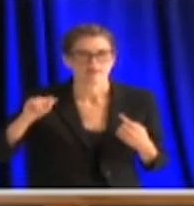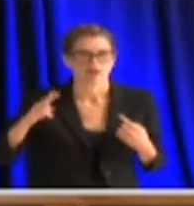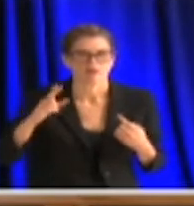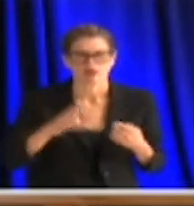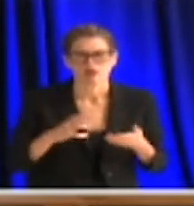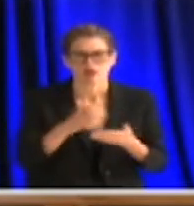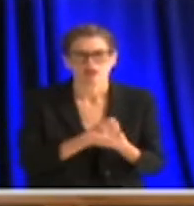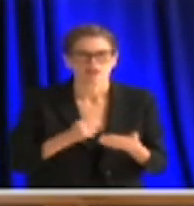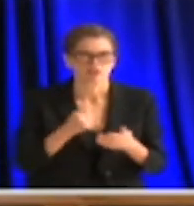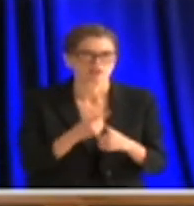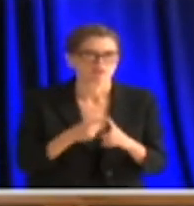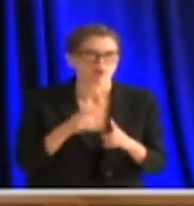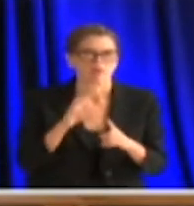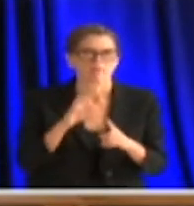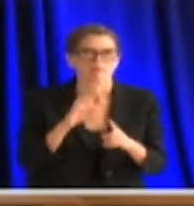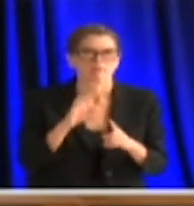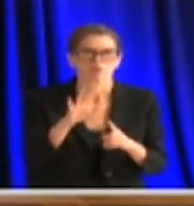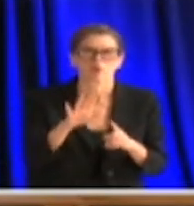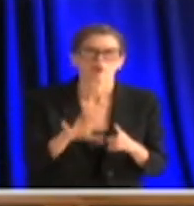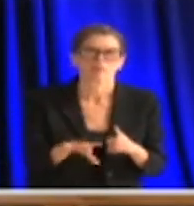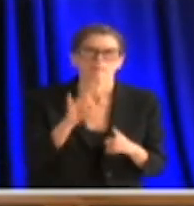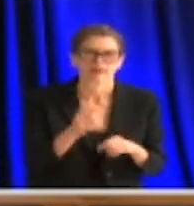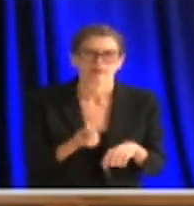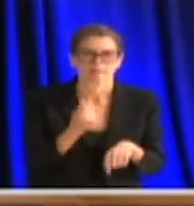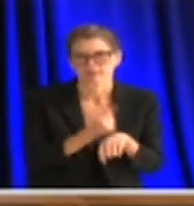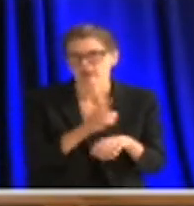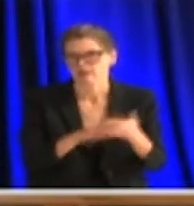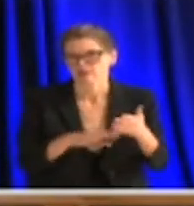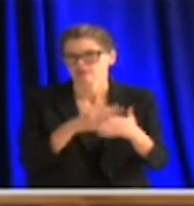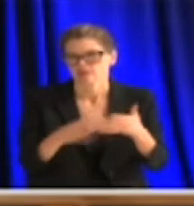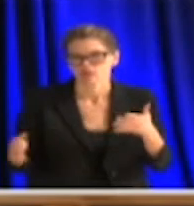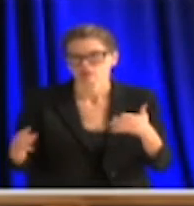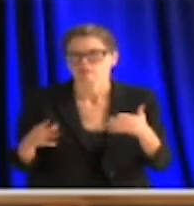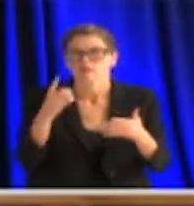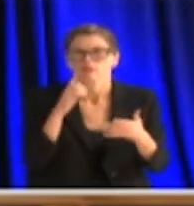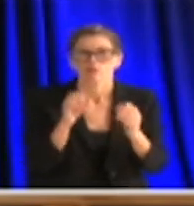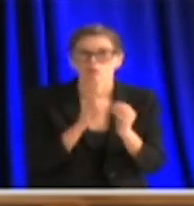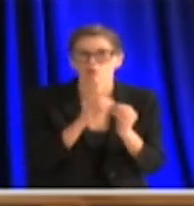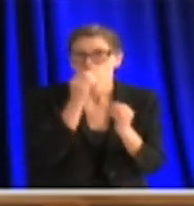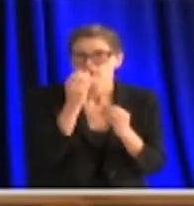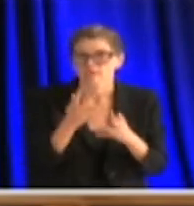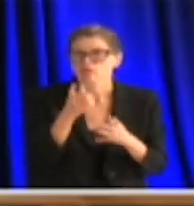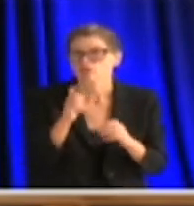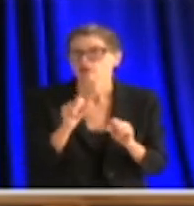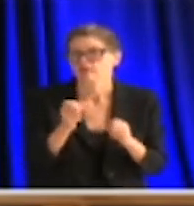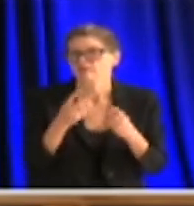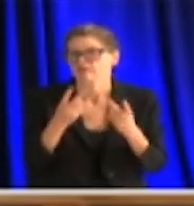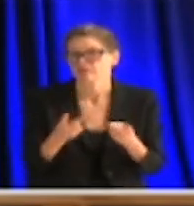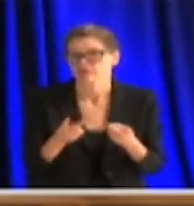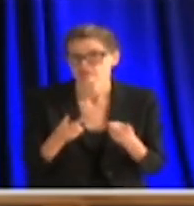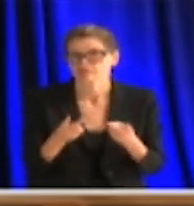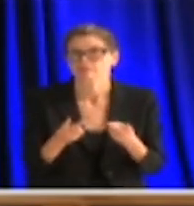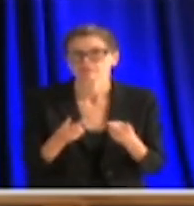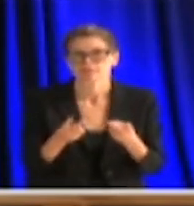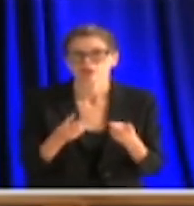scheduled based upon your pickup day. For more information, you can visit my website again at